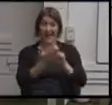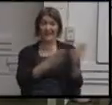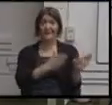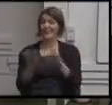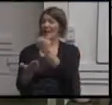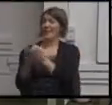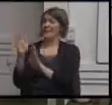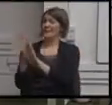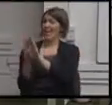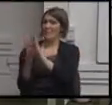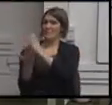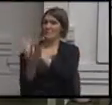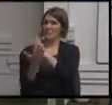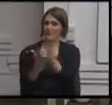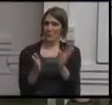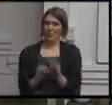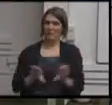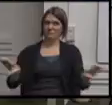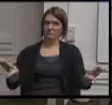development committee.